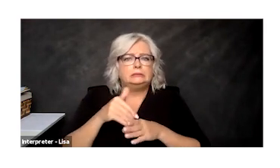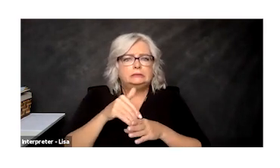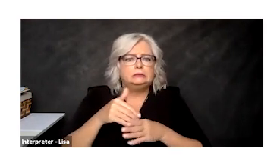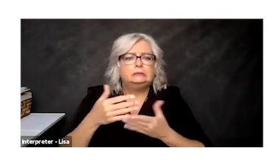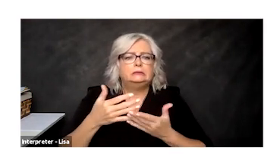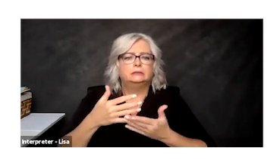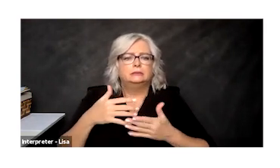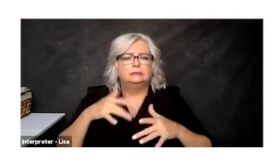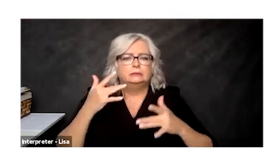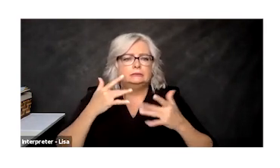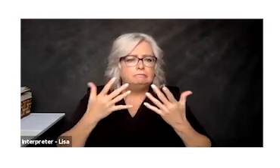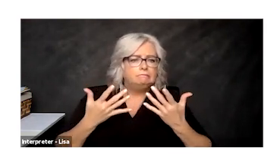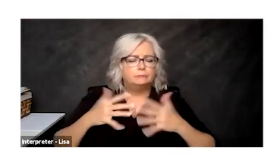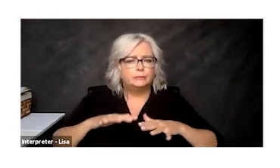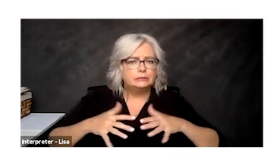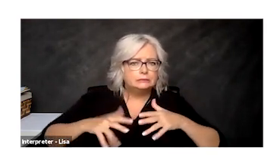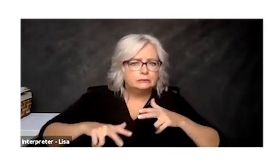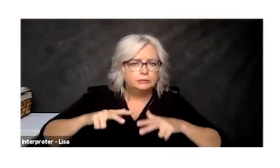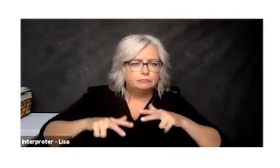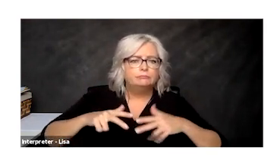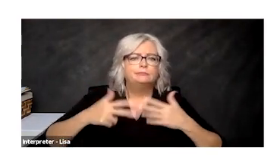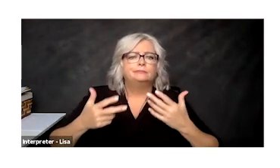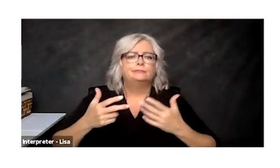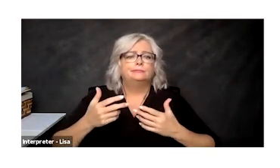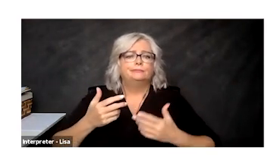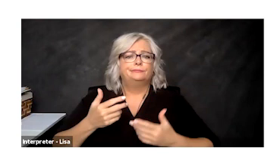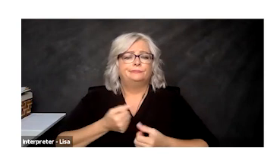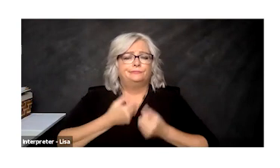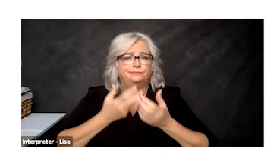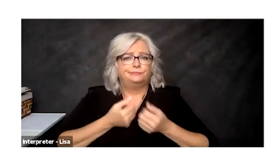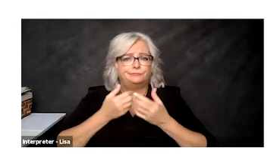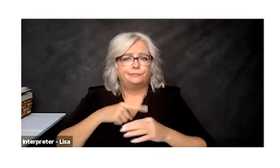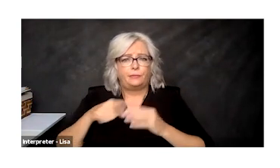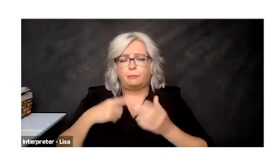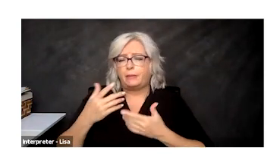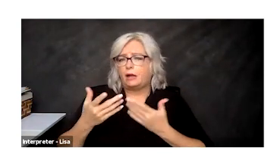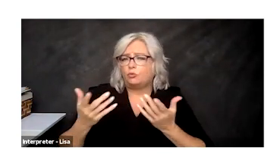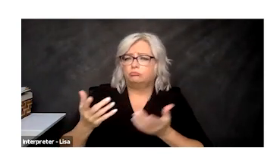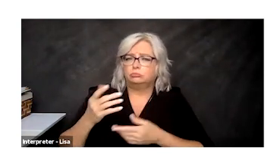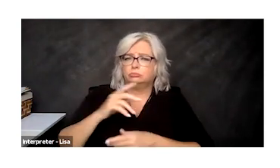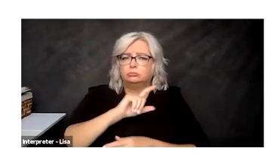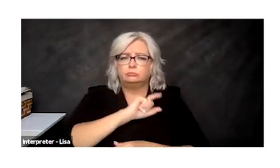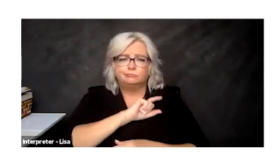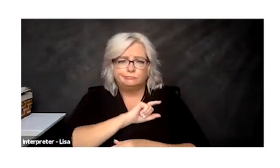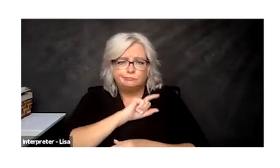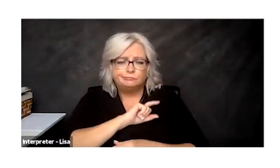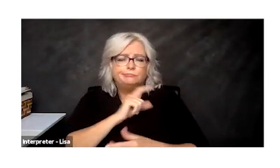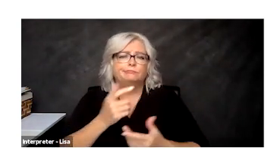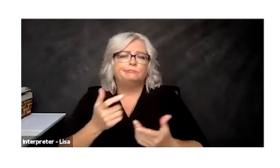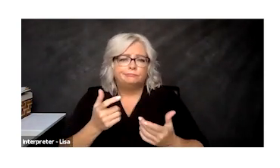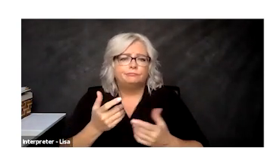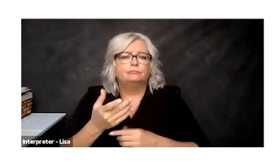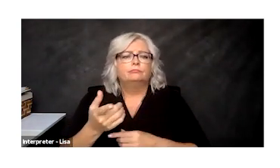off, as we're seeing is happening right now with Billie Eilish, and as we've seen with Miley Cyrus. She went through a